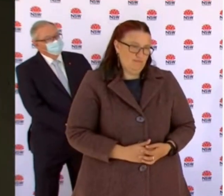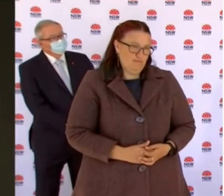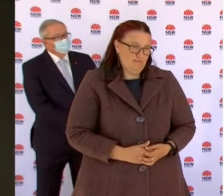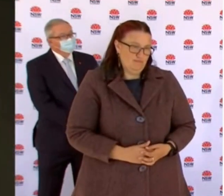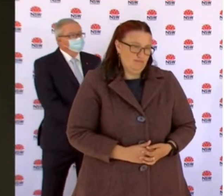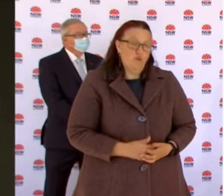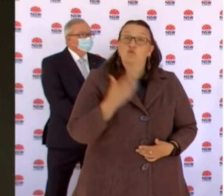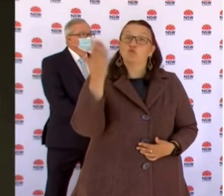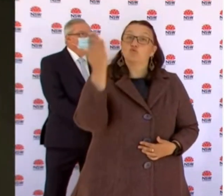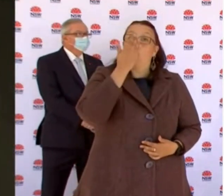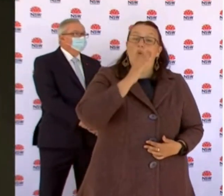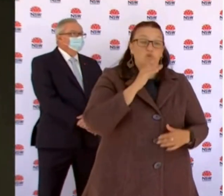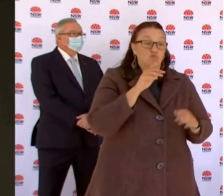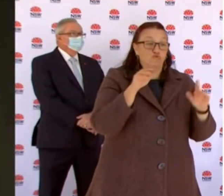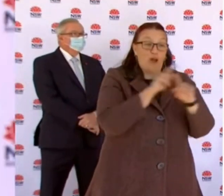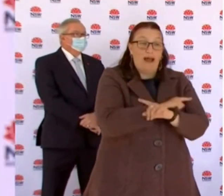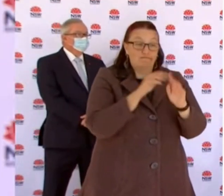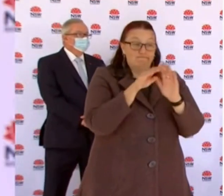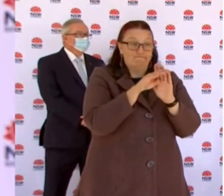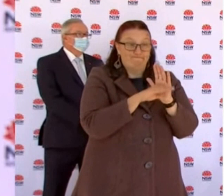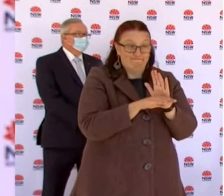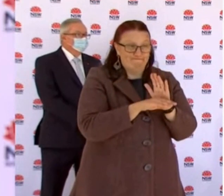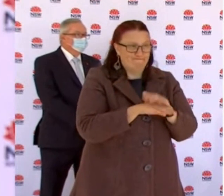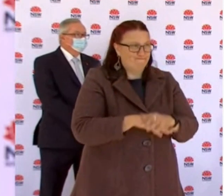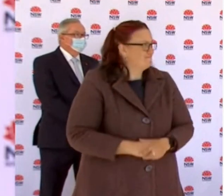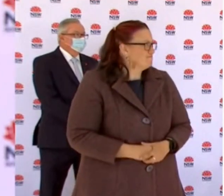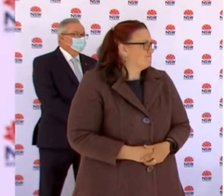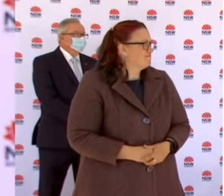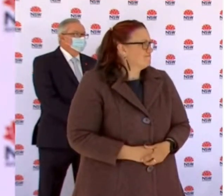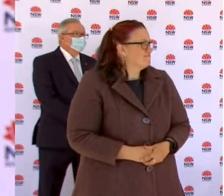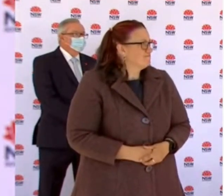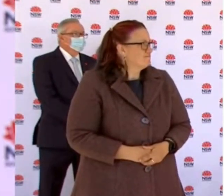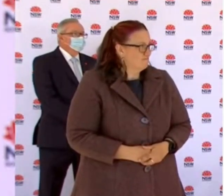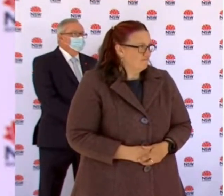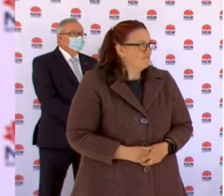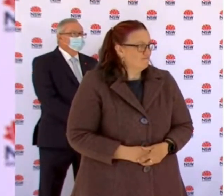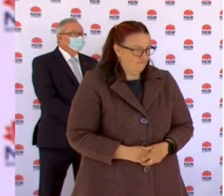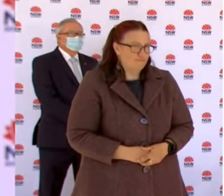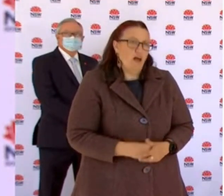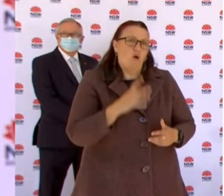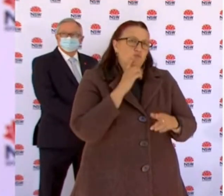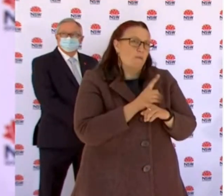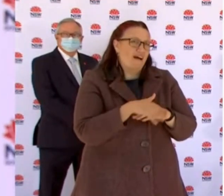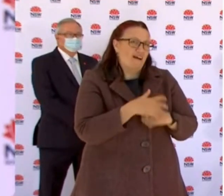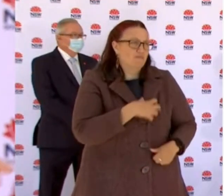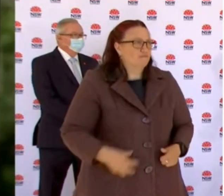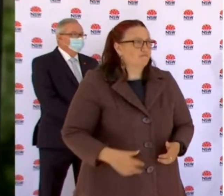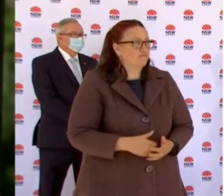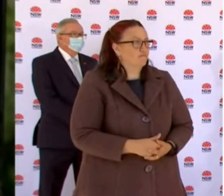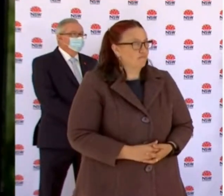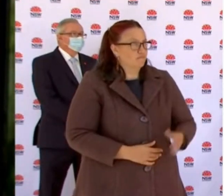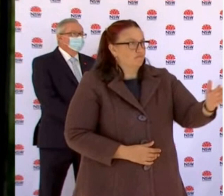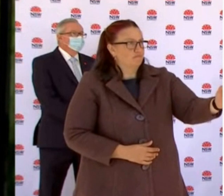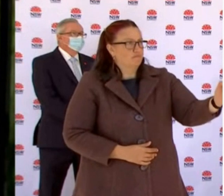just Greater Sydney or all of New South Wales? Again, too premature to comment. It's a matter for government. Premier, can I ask about this comment that Dr.